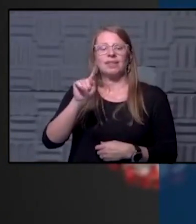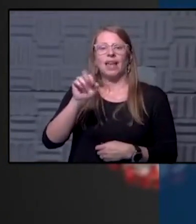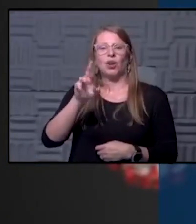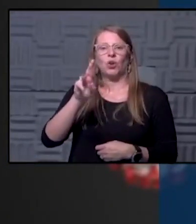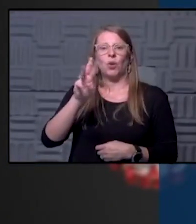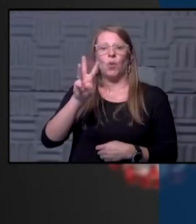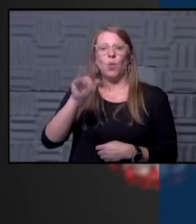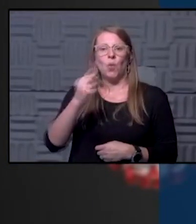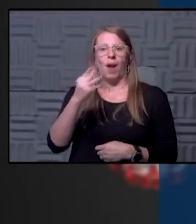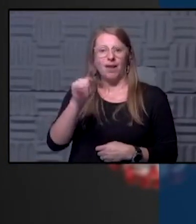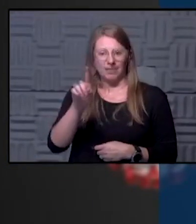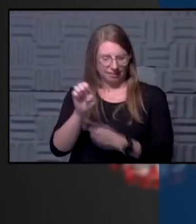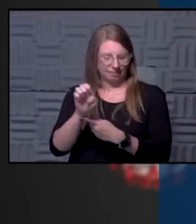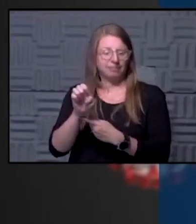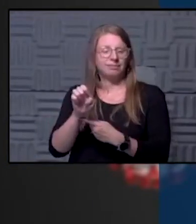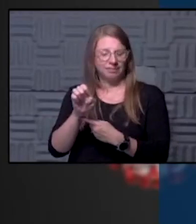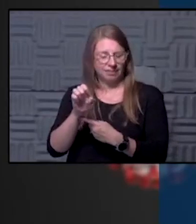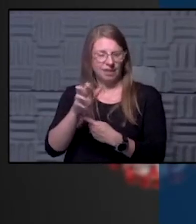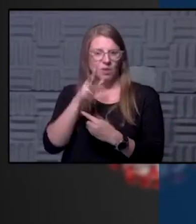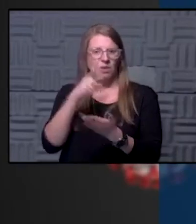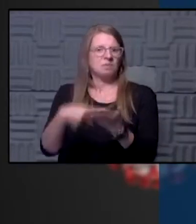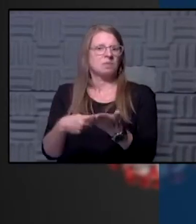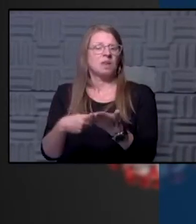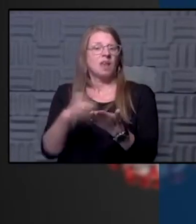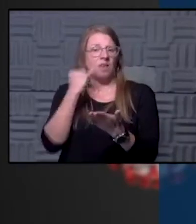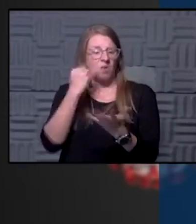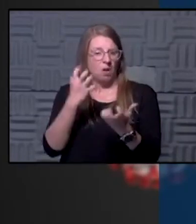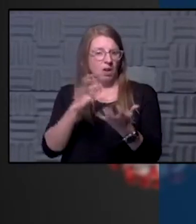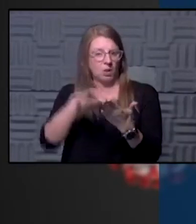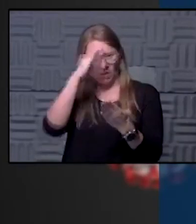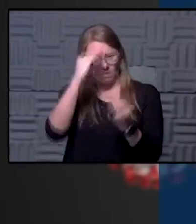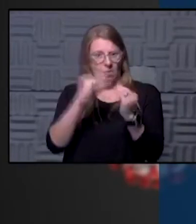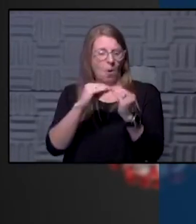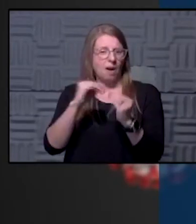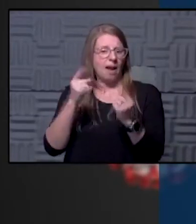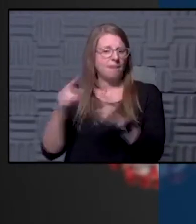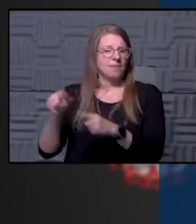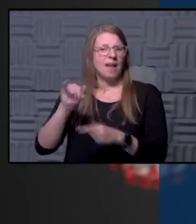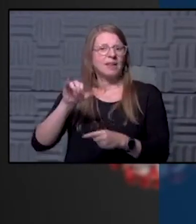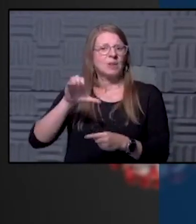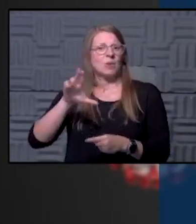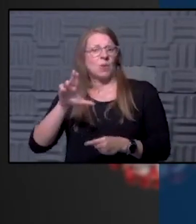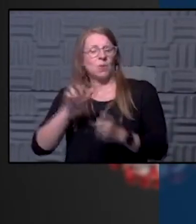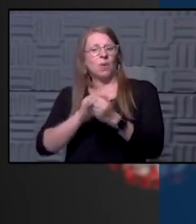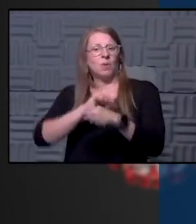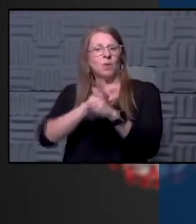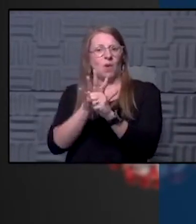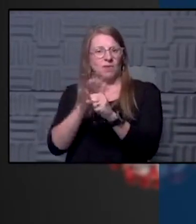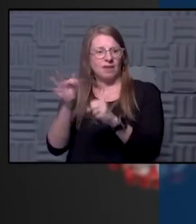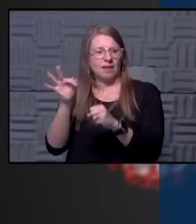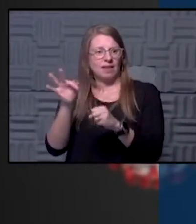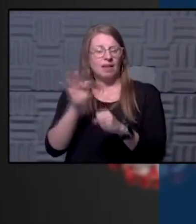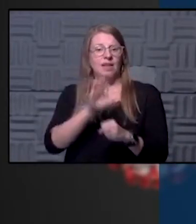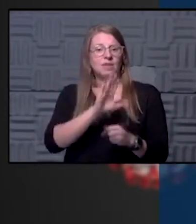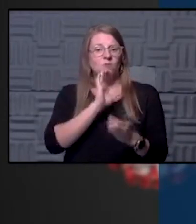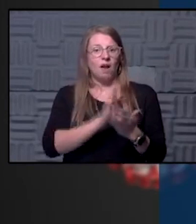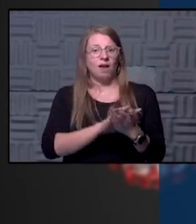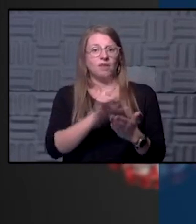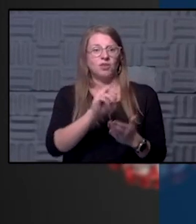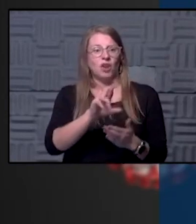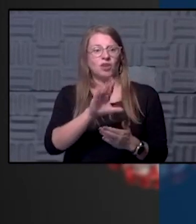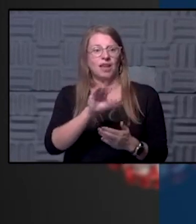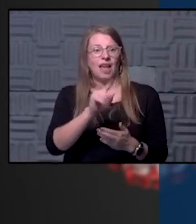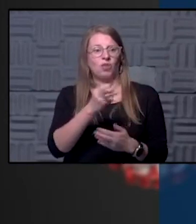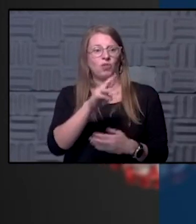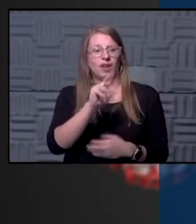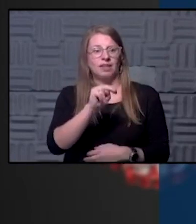wear a mask, come listen to Dr. Satterwhite talk a little bit about what happens in the ICU with COVID-19. His wife is Dr. Catherine Satterwhite,